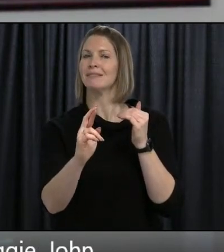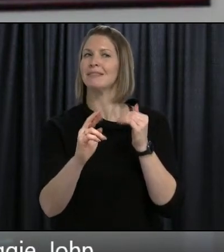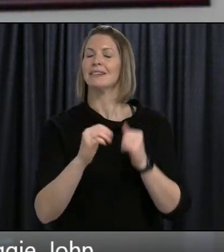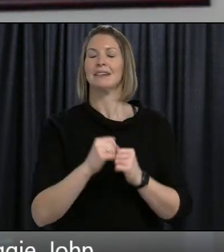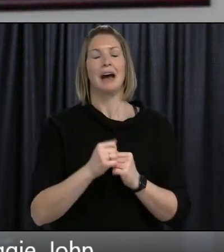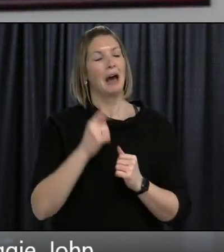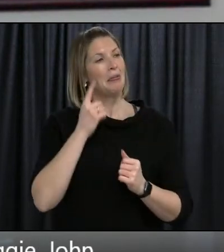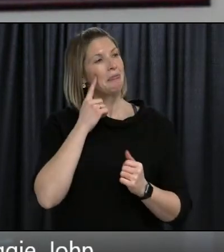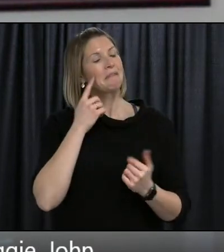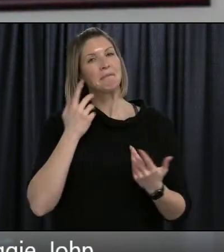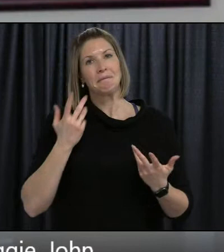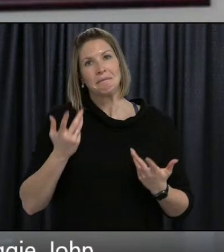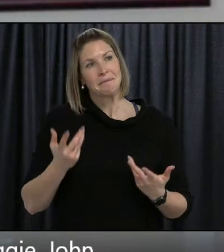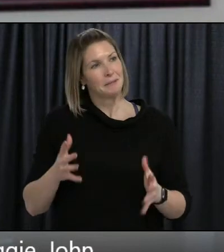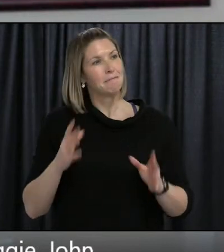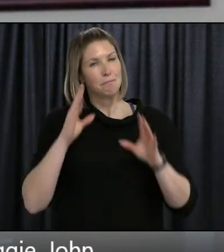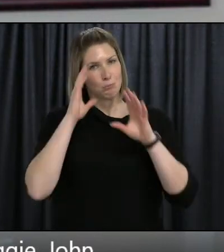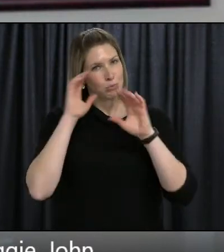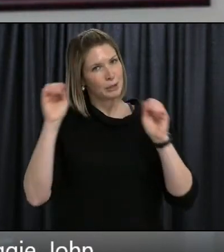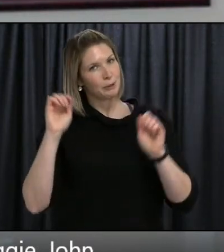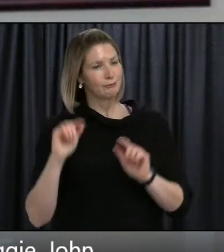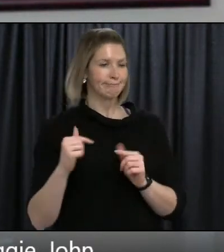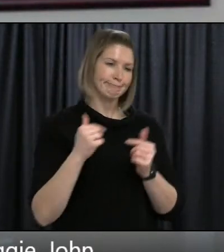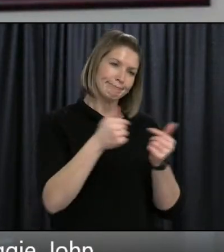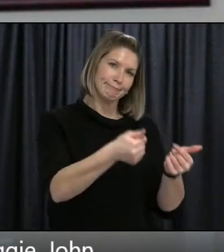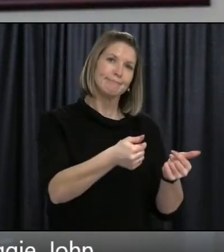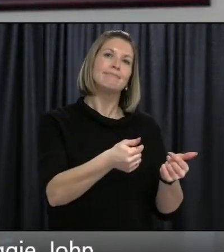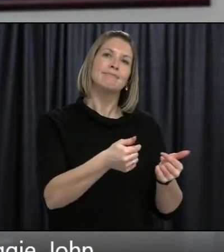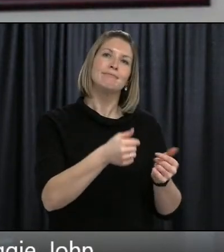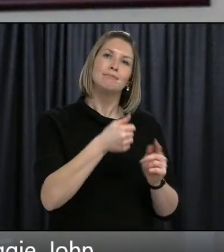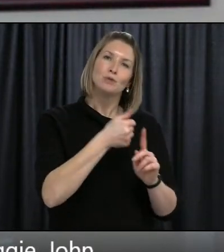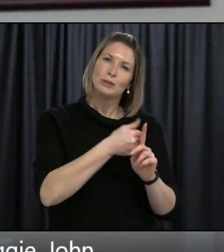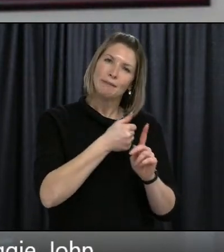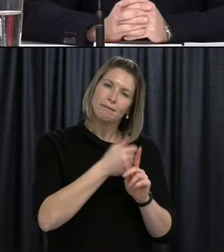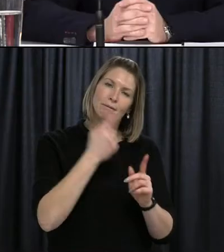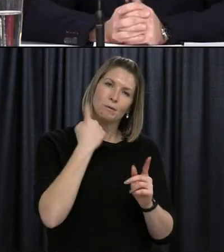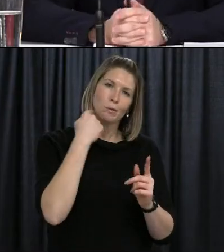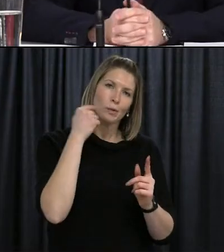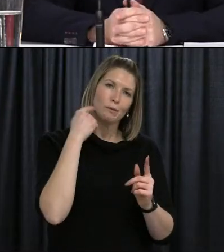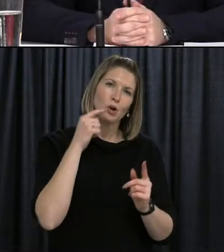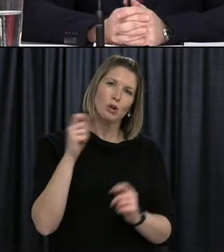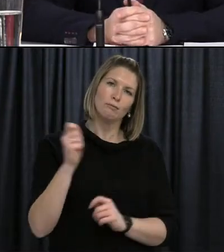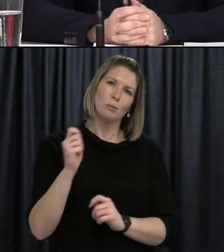that, Premier, I'll wrap it up and hand it back to yourself and the media.